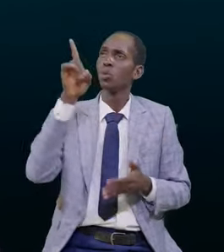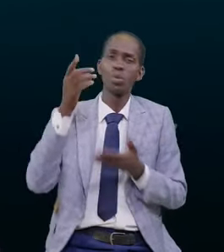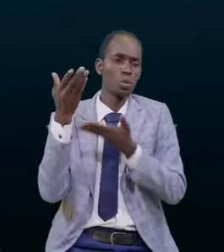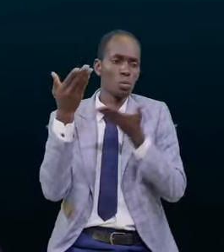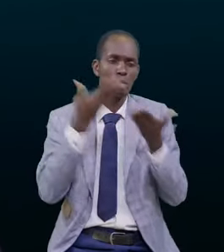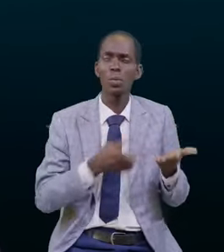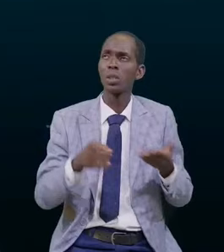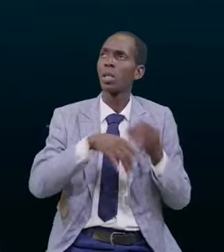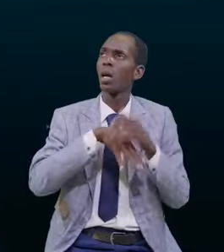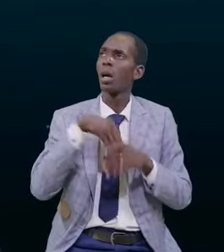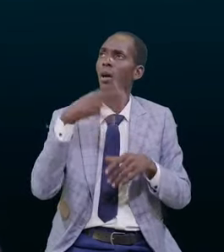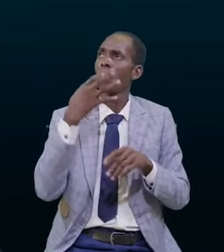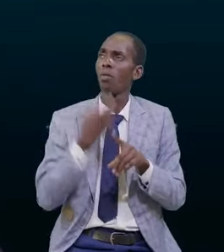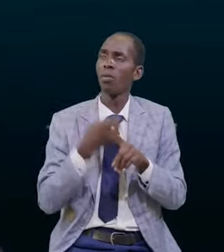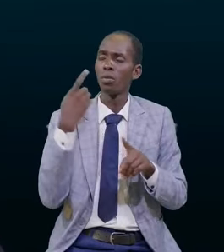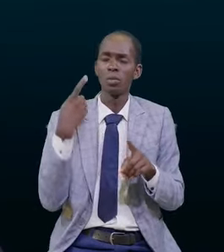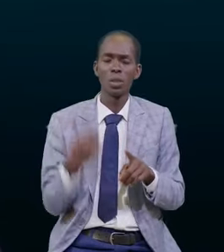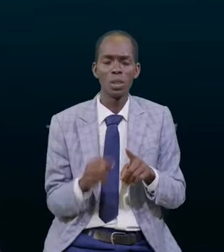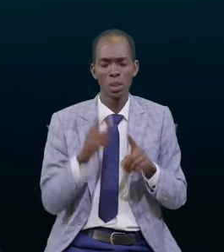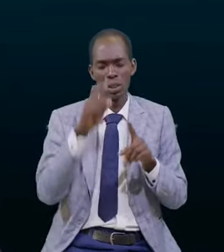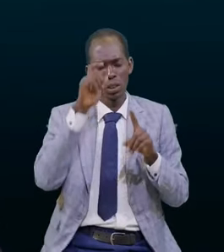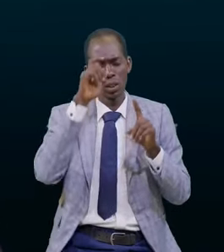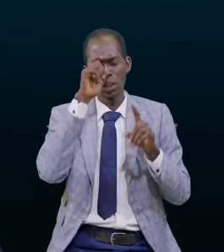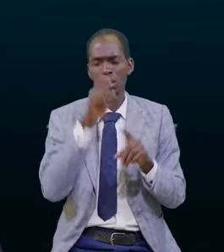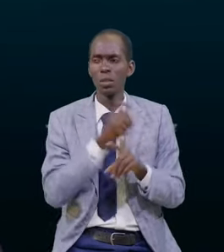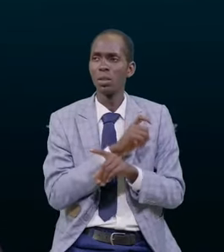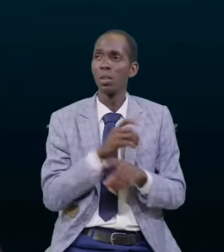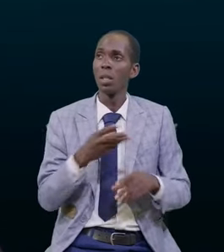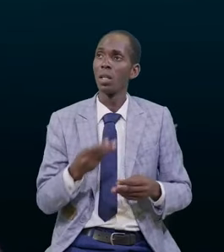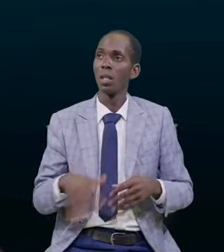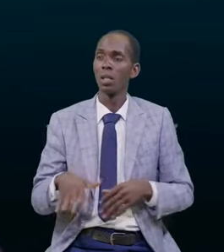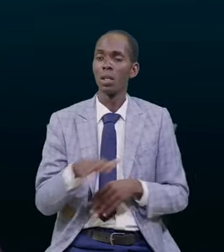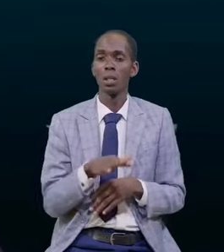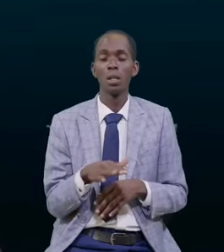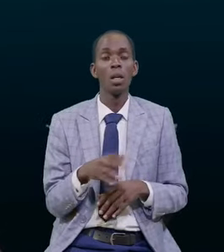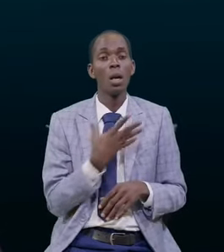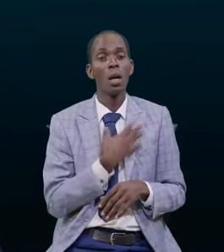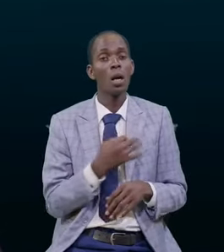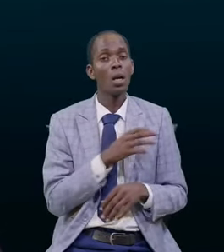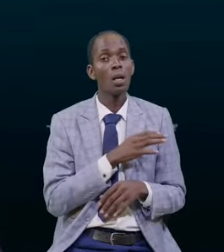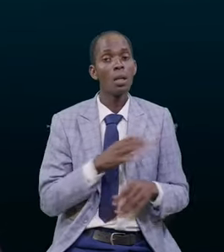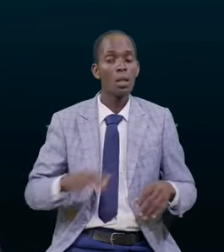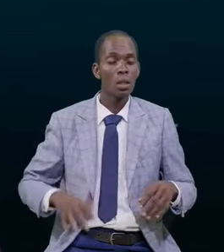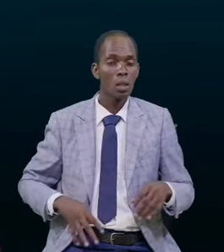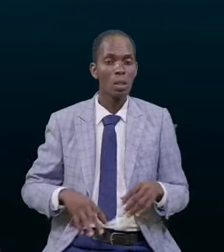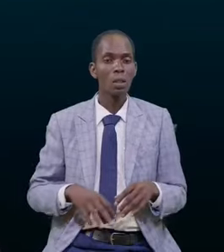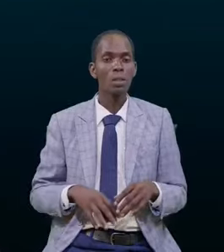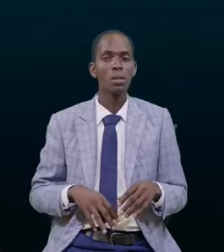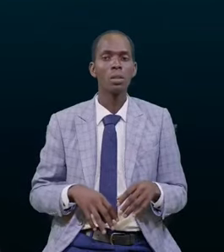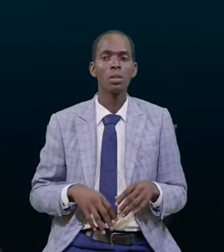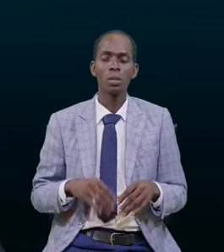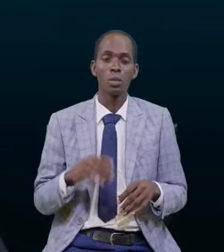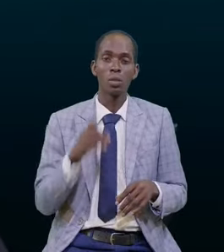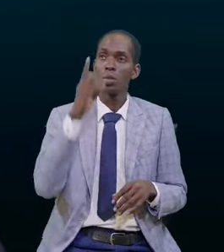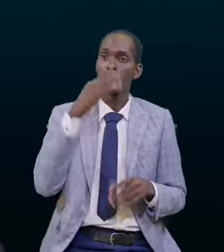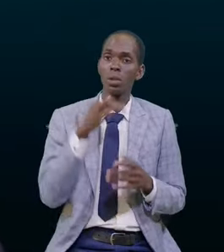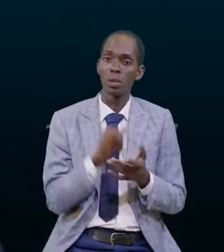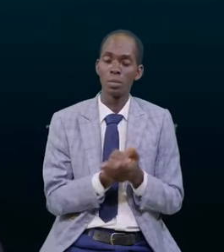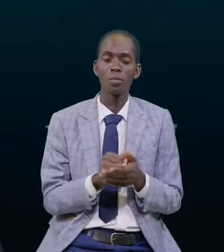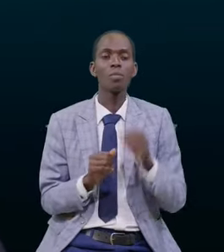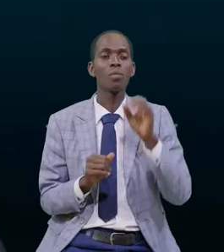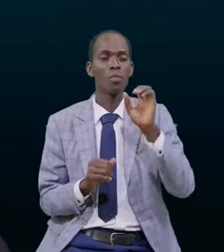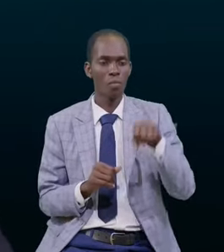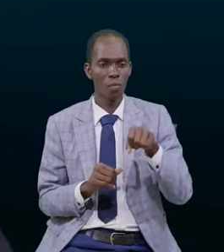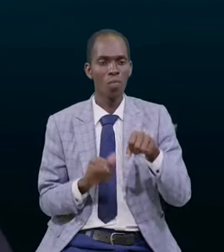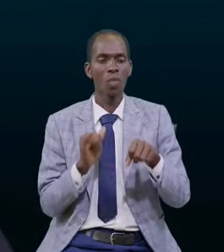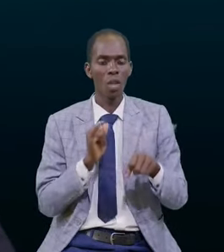says yes I understand but I don't blot people like God blots people he say yes I do yes I do but I don't do